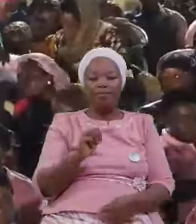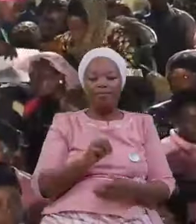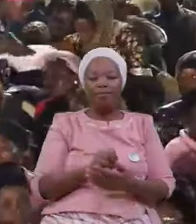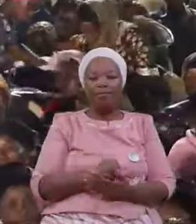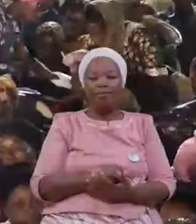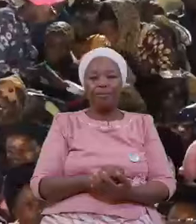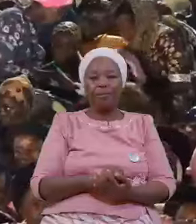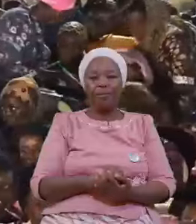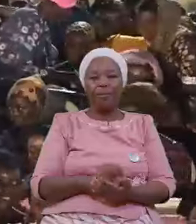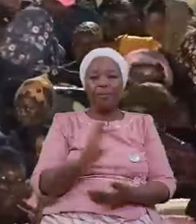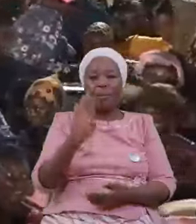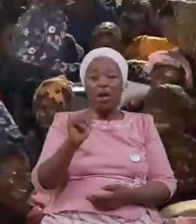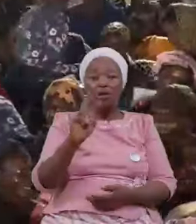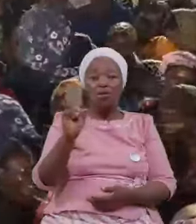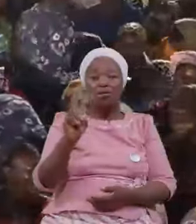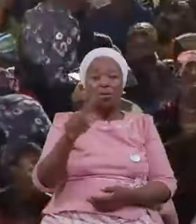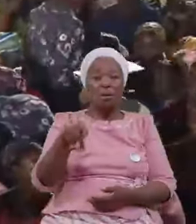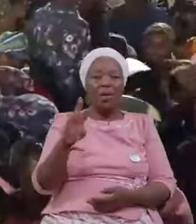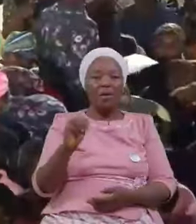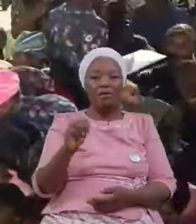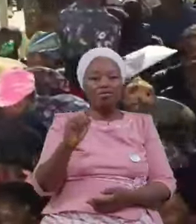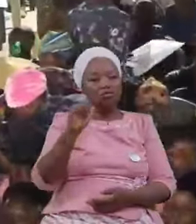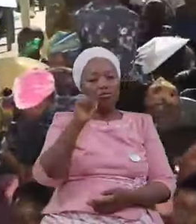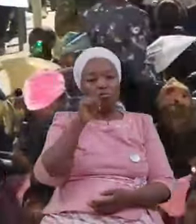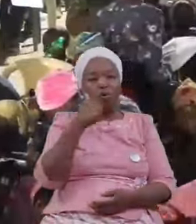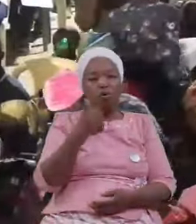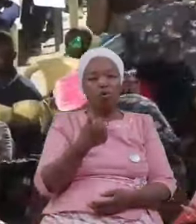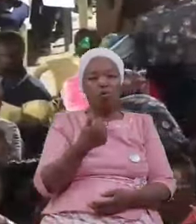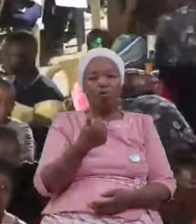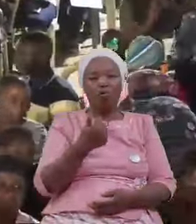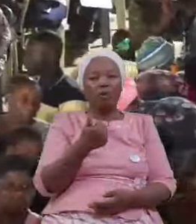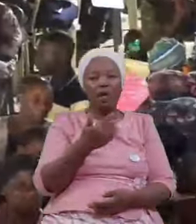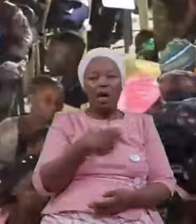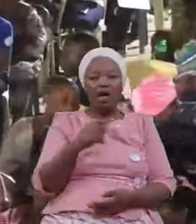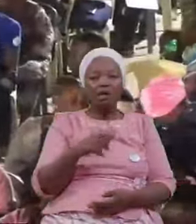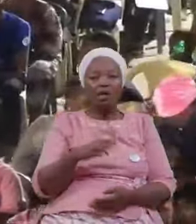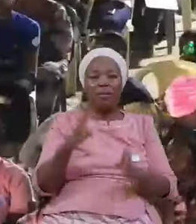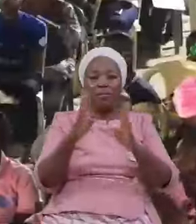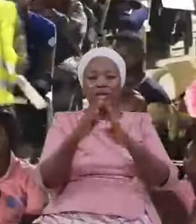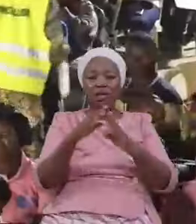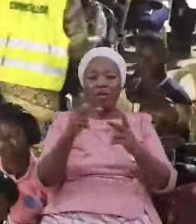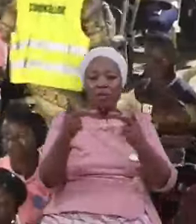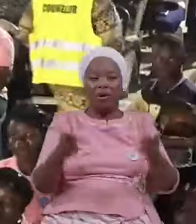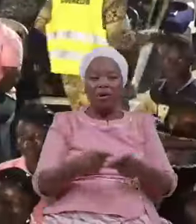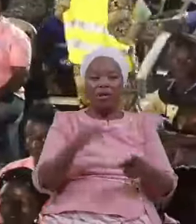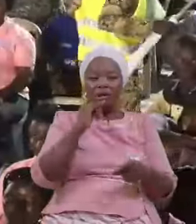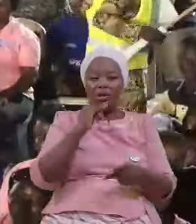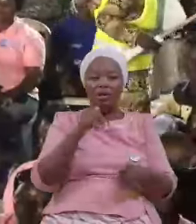By 2 p.m. tomorrow. And the meeting point will be under the Malina